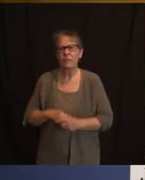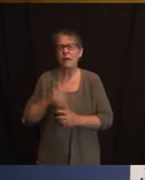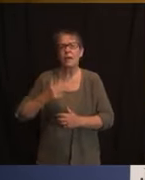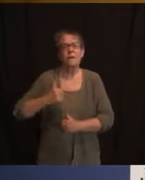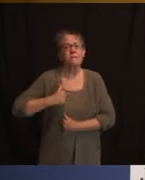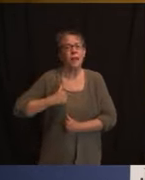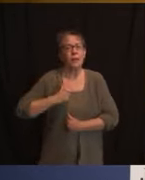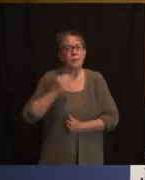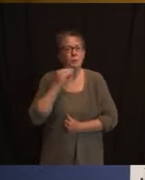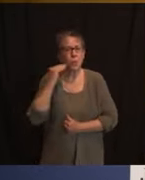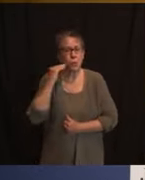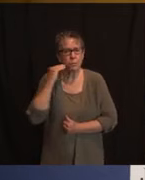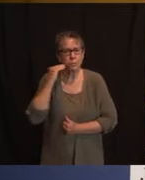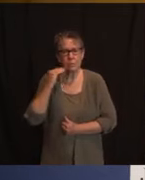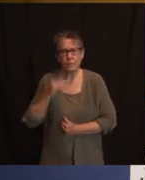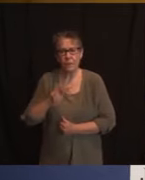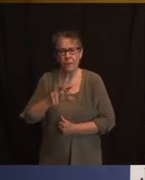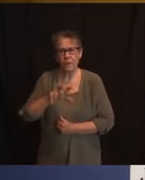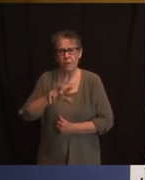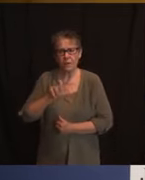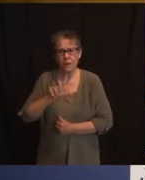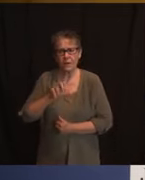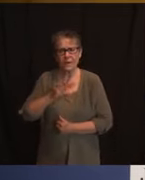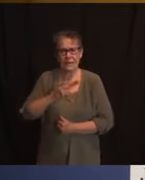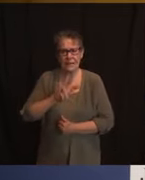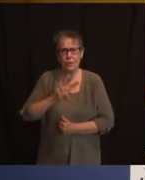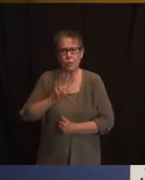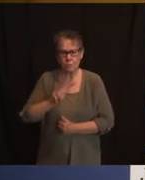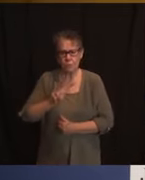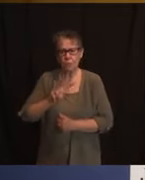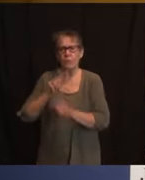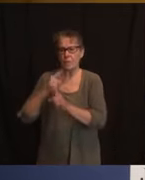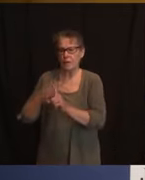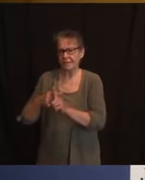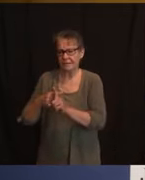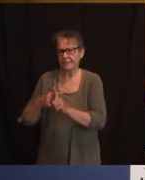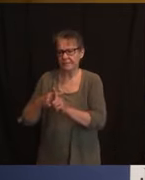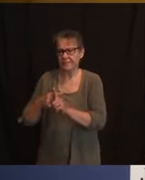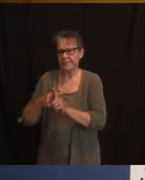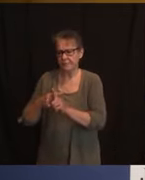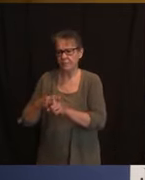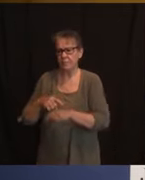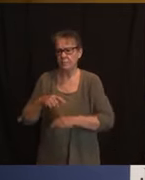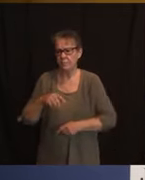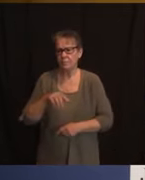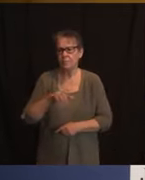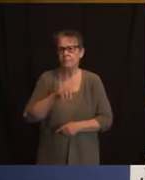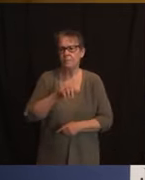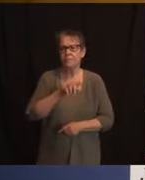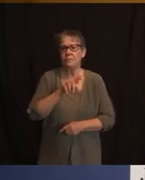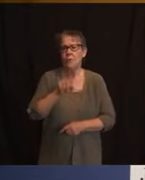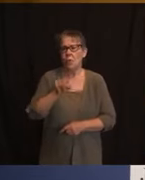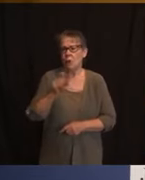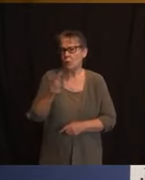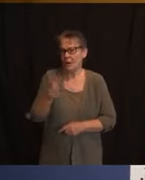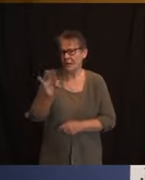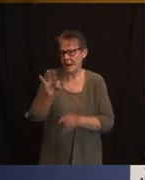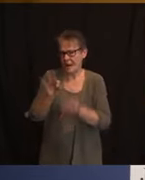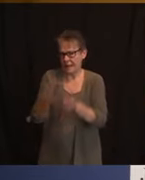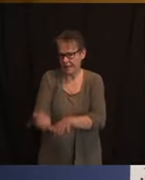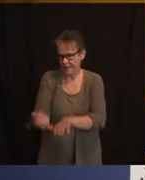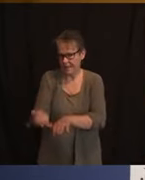have tested positive and a total of 129 deaths. At our state psychiatric hospitals, with